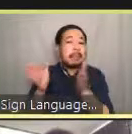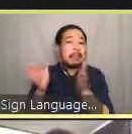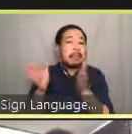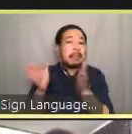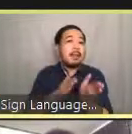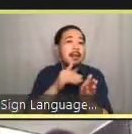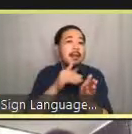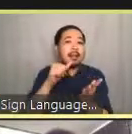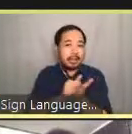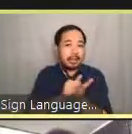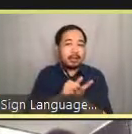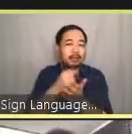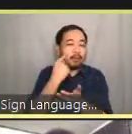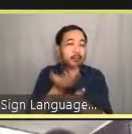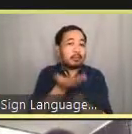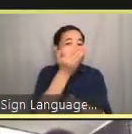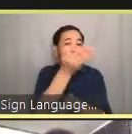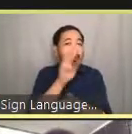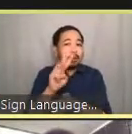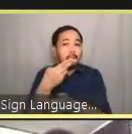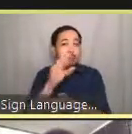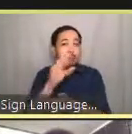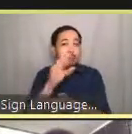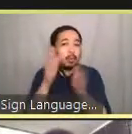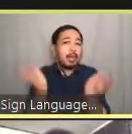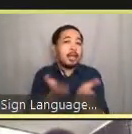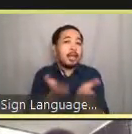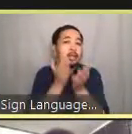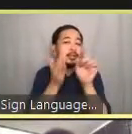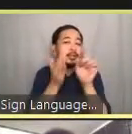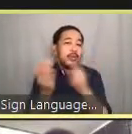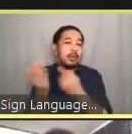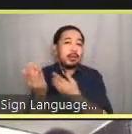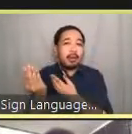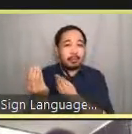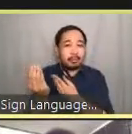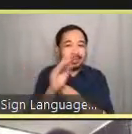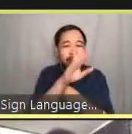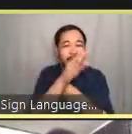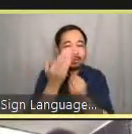World Organization urging it to update its